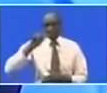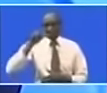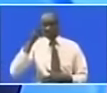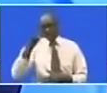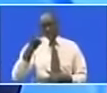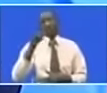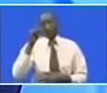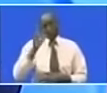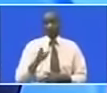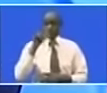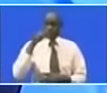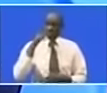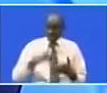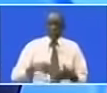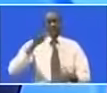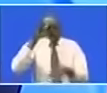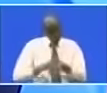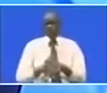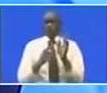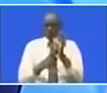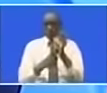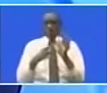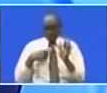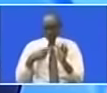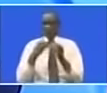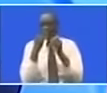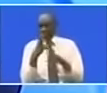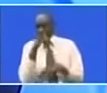Rono, thank you for tweeting in. You say, great coverage, following your updates